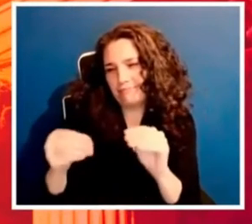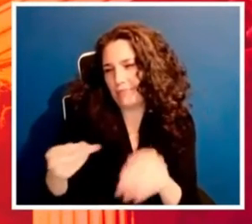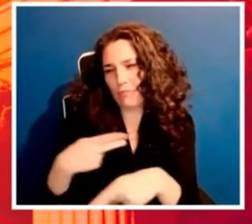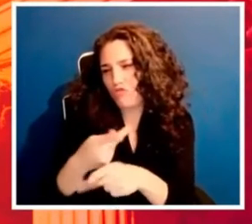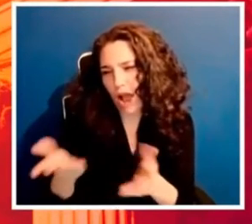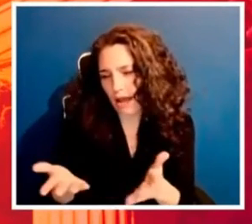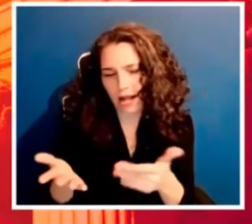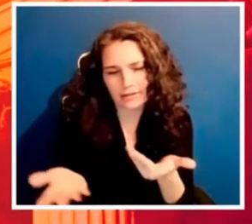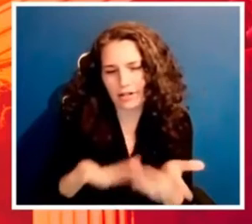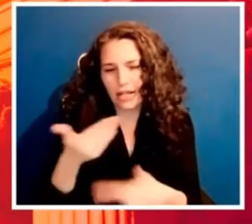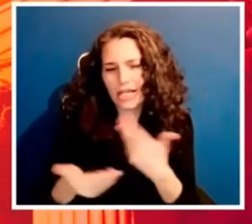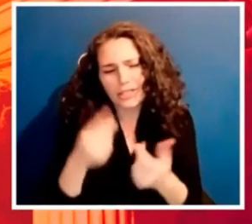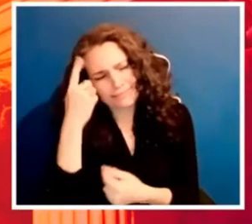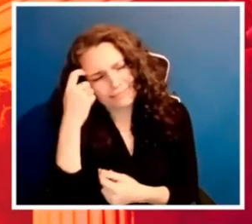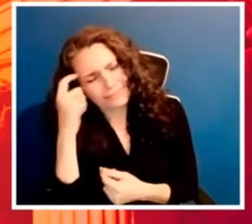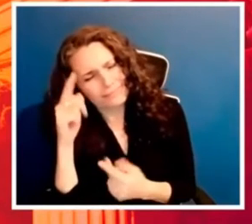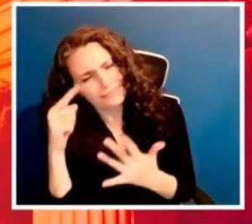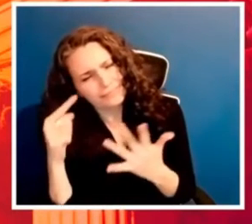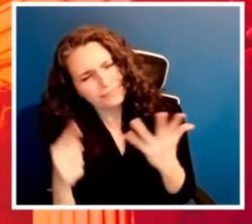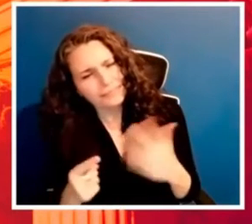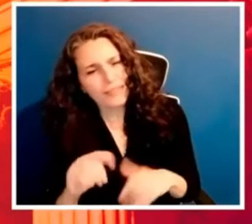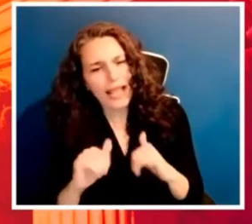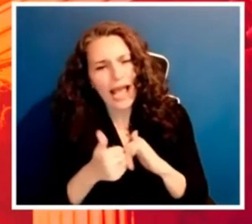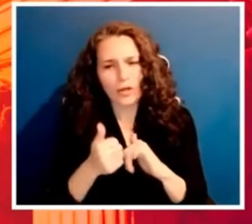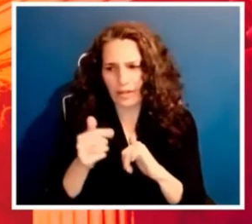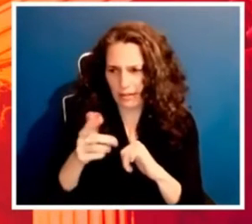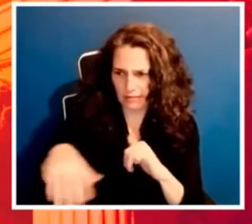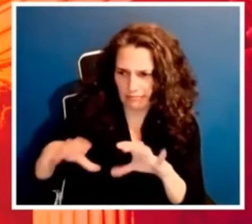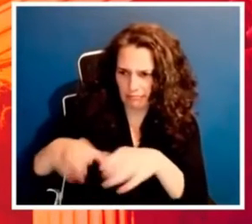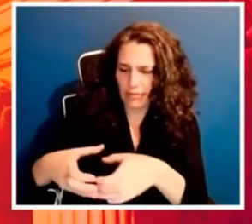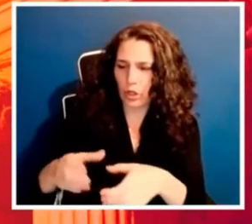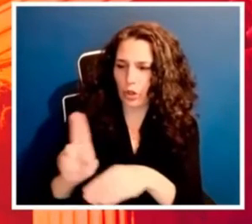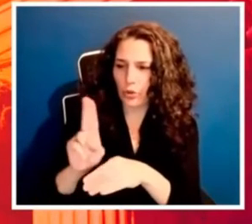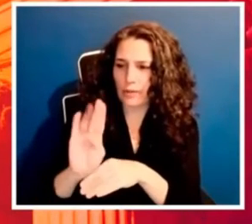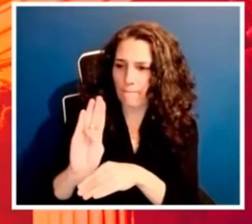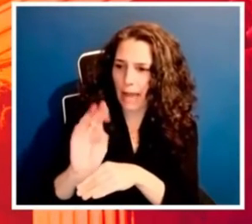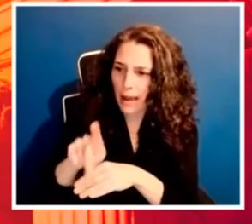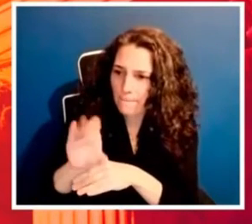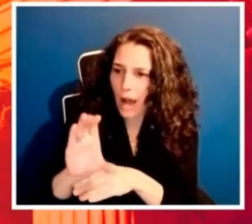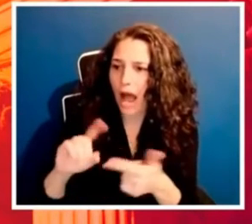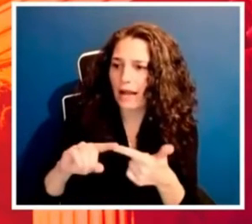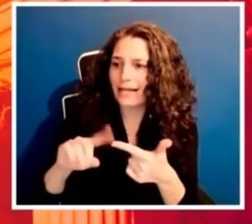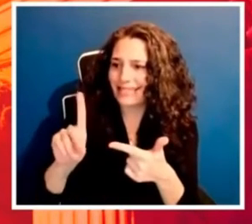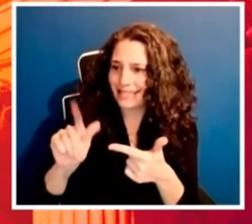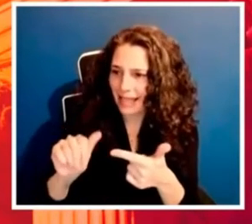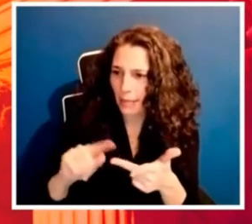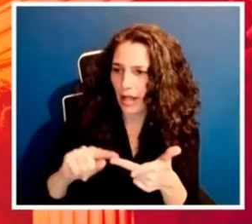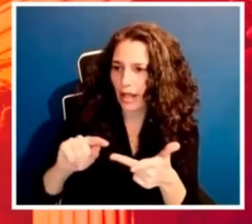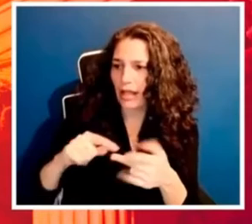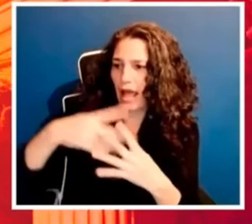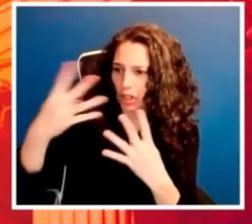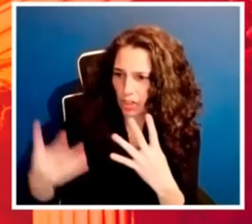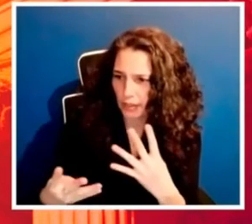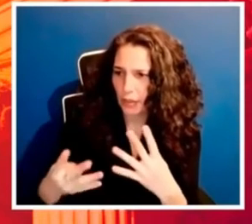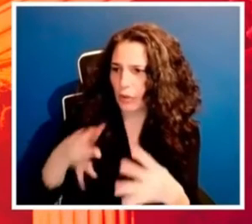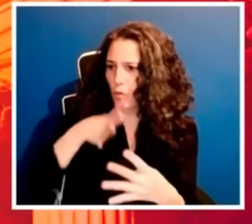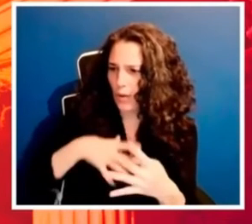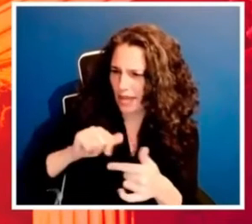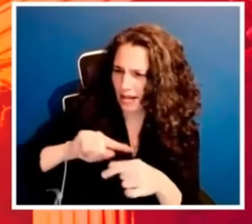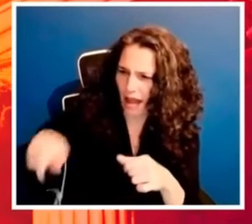through biases against BIPOC, disabled, LGBTQ people, women, and underrepresented